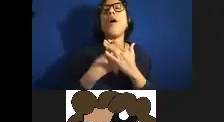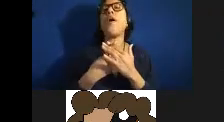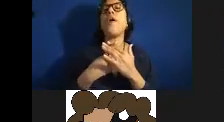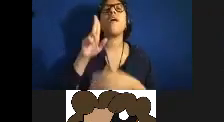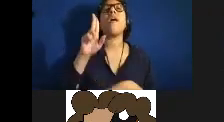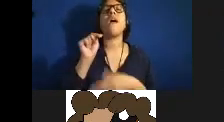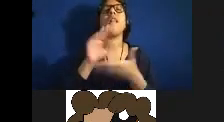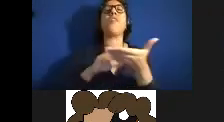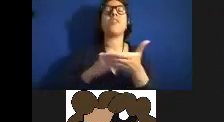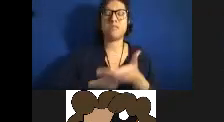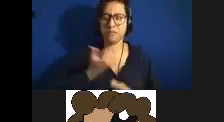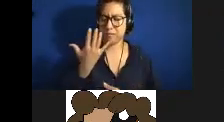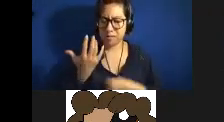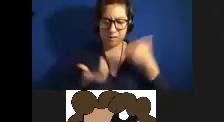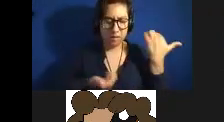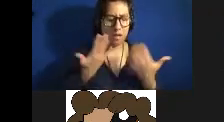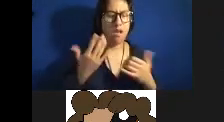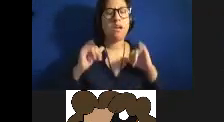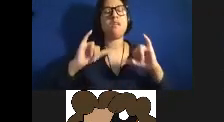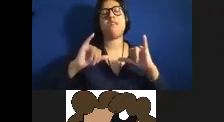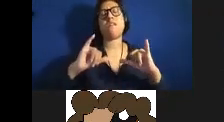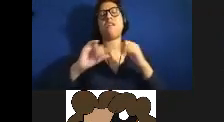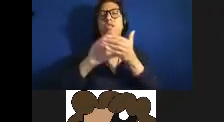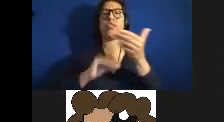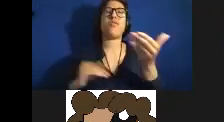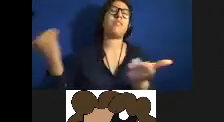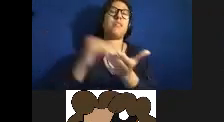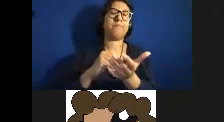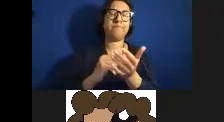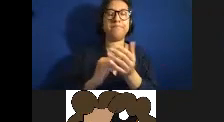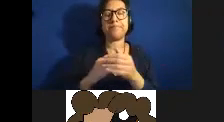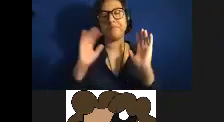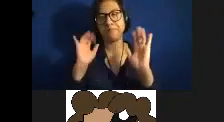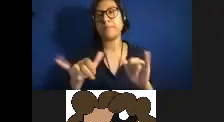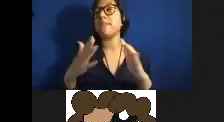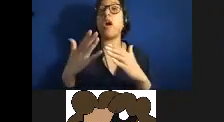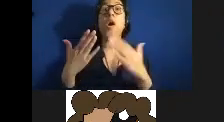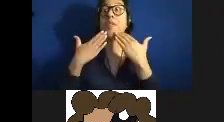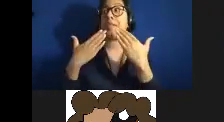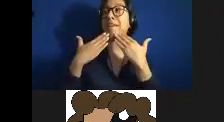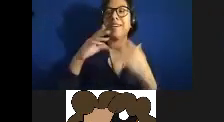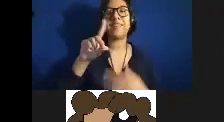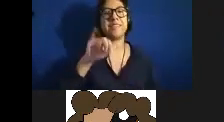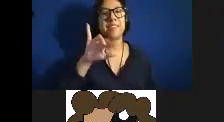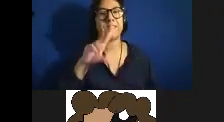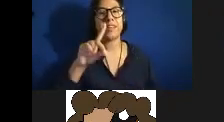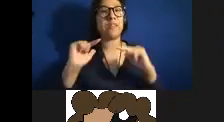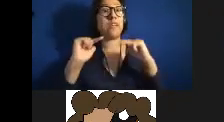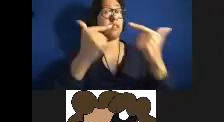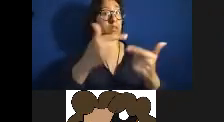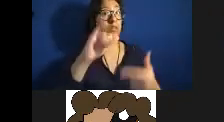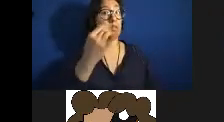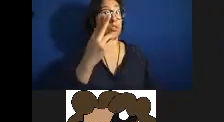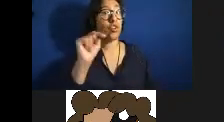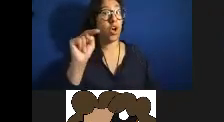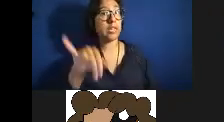work after you get to the root causes of those behaviors. Yeah, David. Thank you for that. Thank you for that, David. Johnny, can I turn to you for the